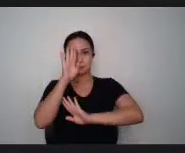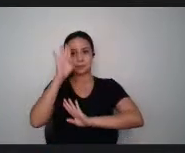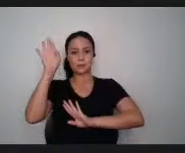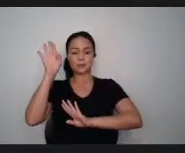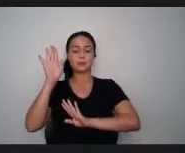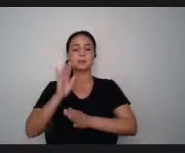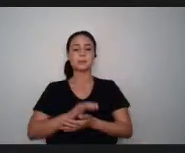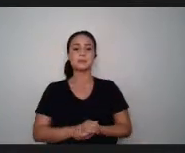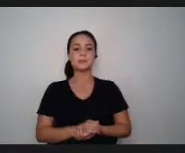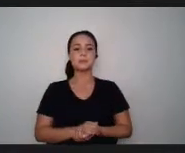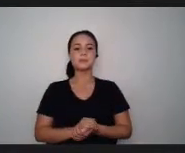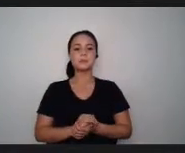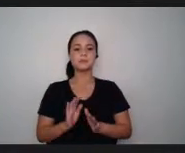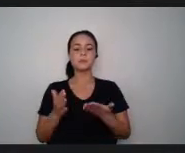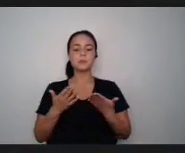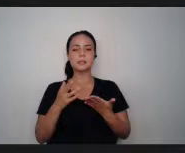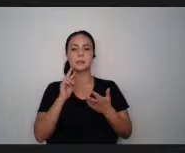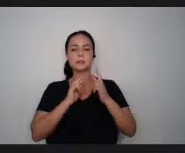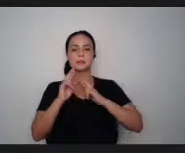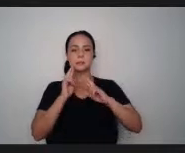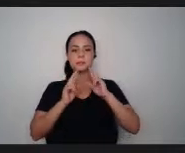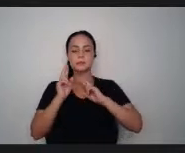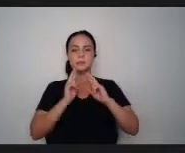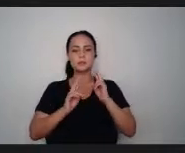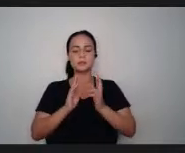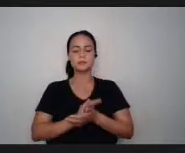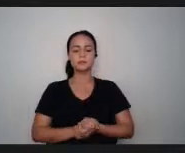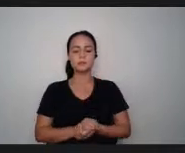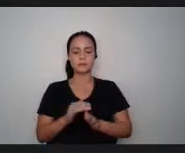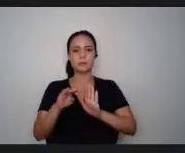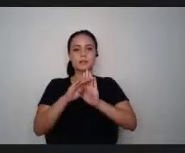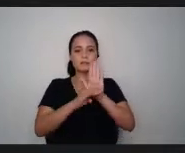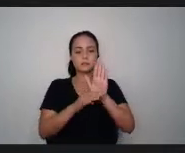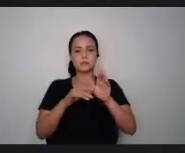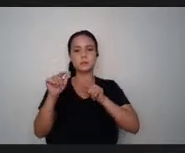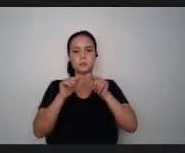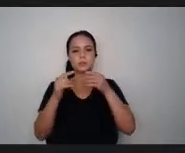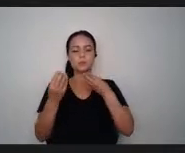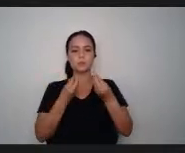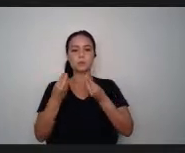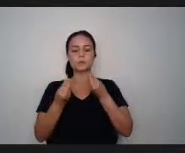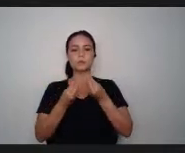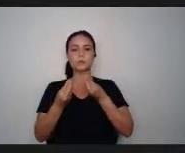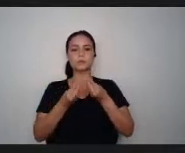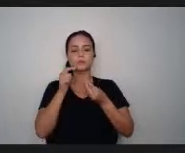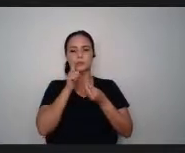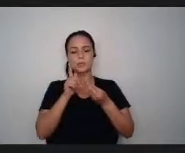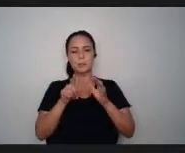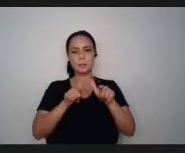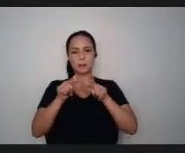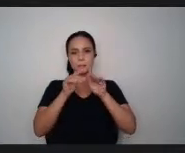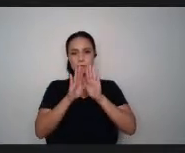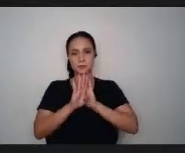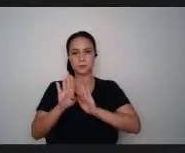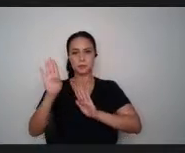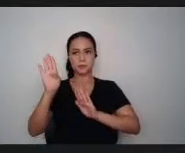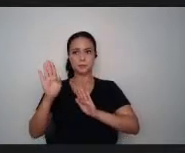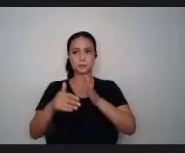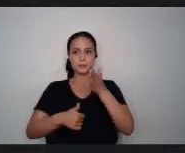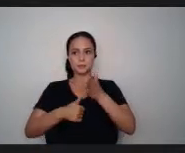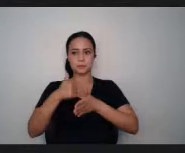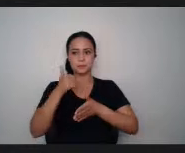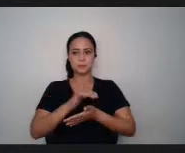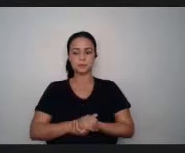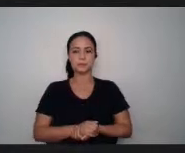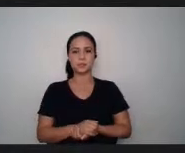estimated 4,200 people at their main work. So 4.5% of the people that have this